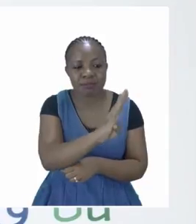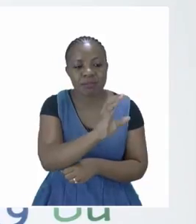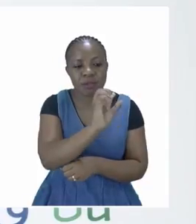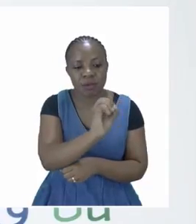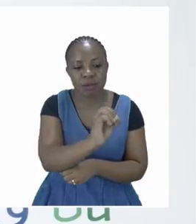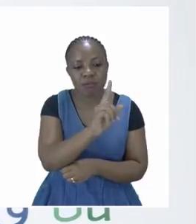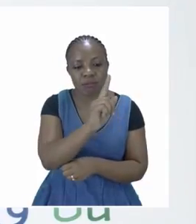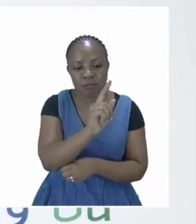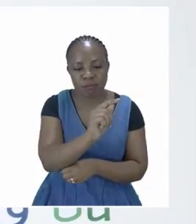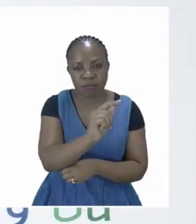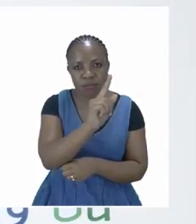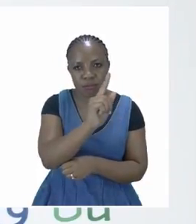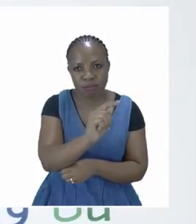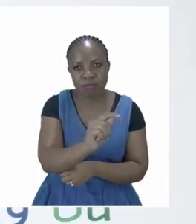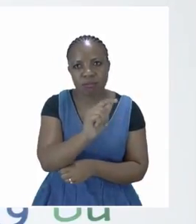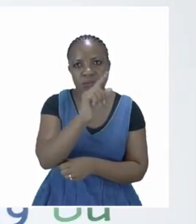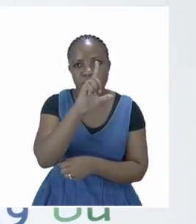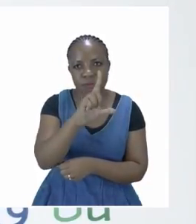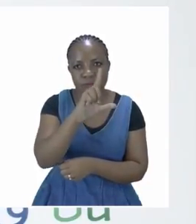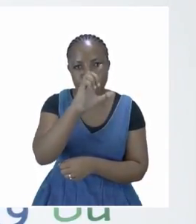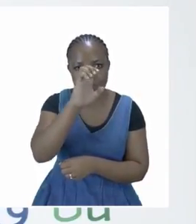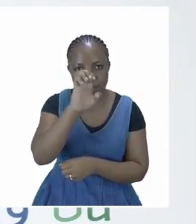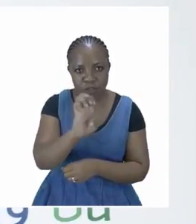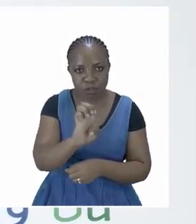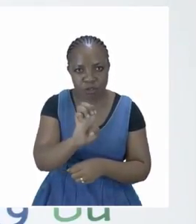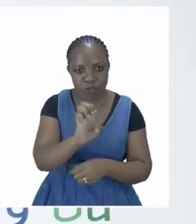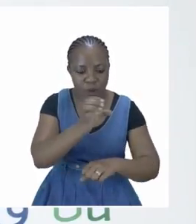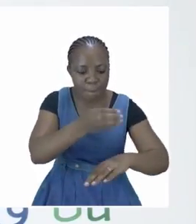Everybody, let's say bottle.